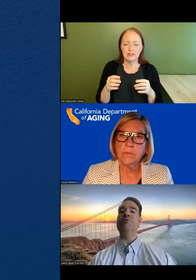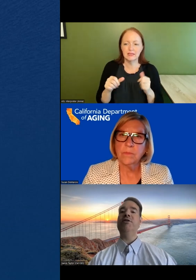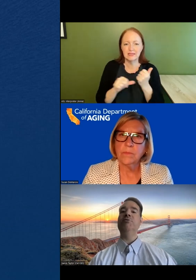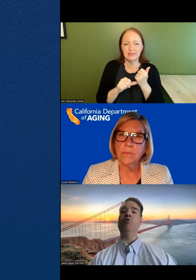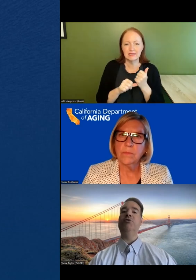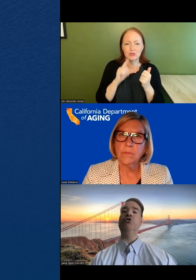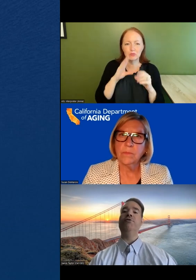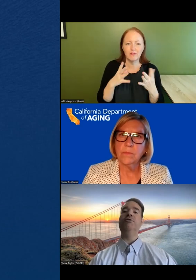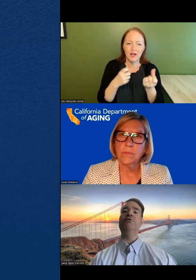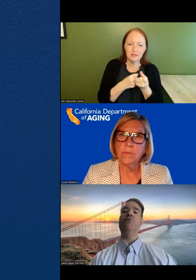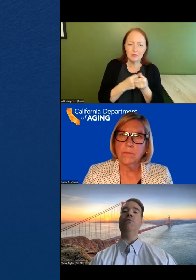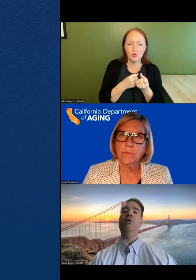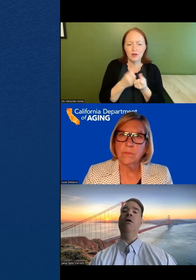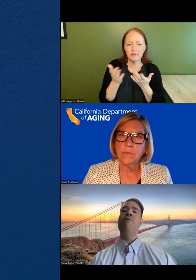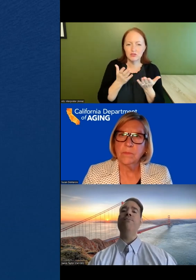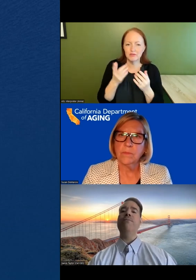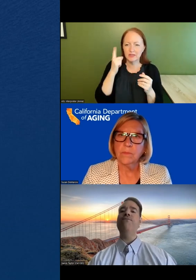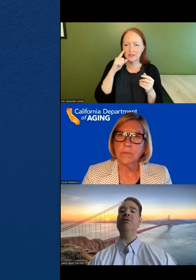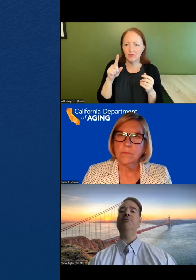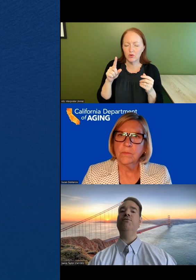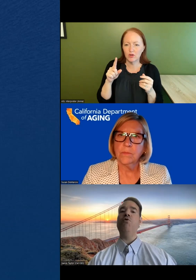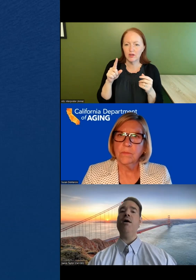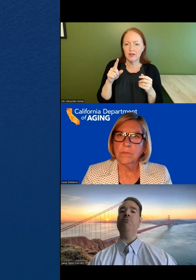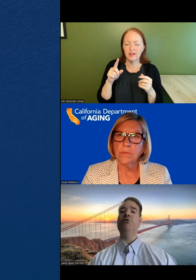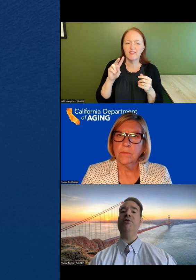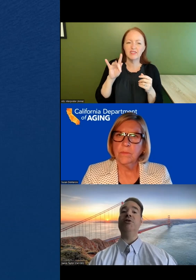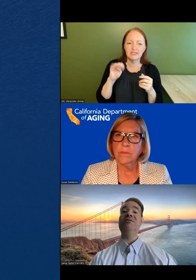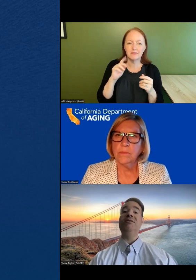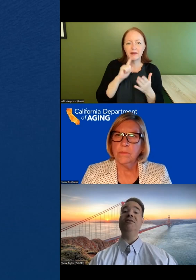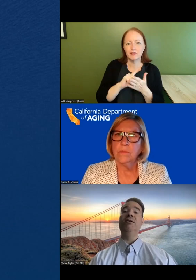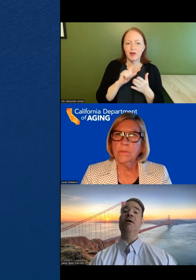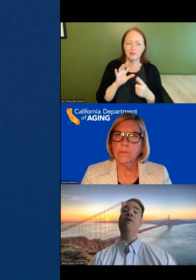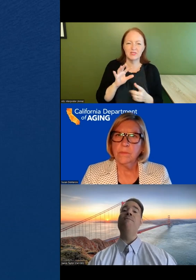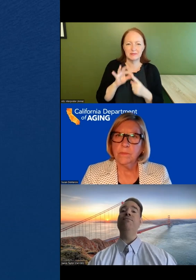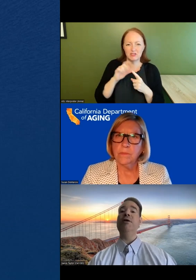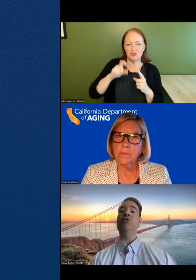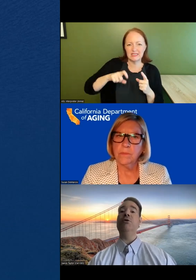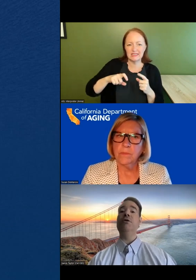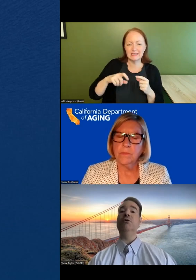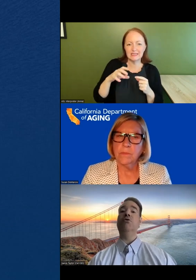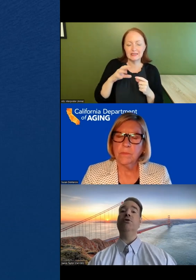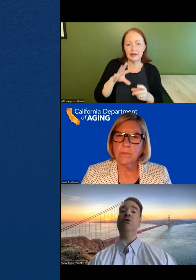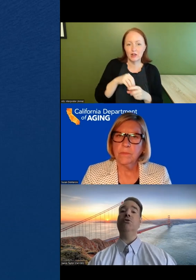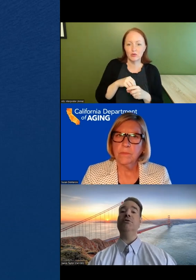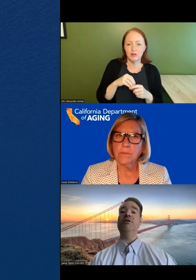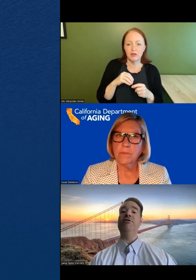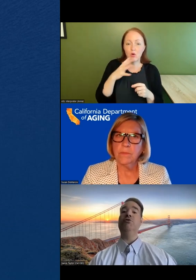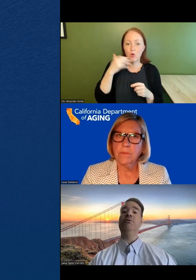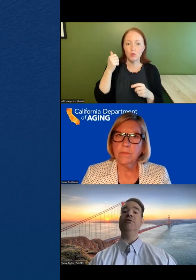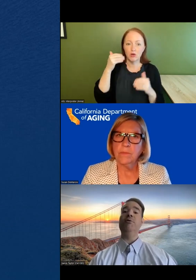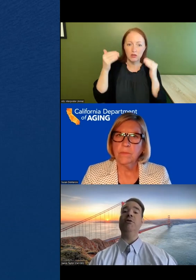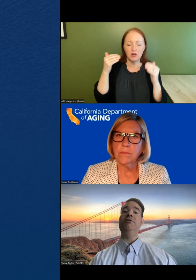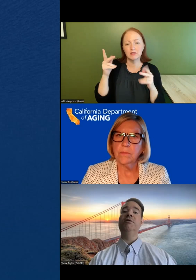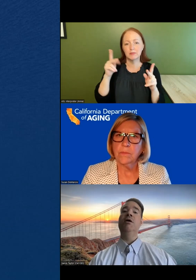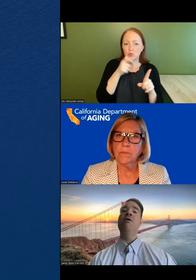assistance to provide supportive services for victims of crime with specialized needs, including older adults, individuals